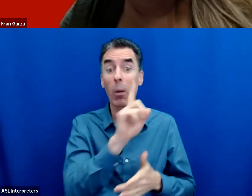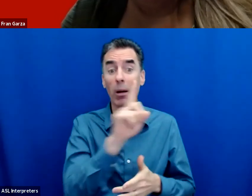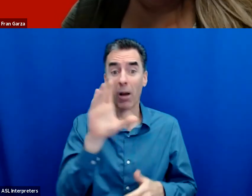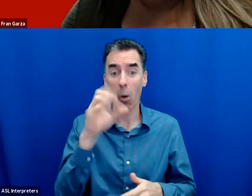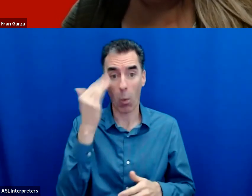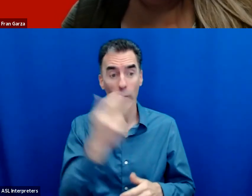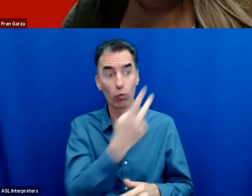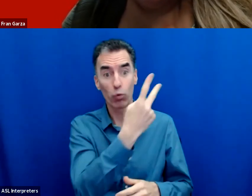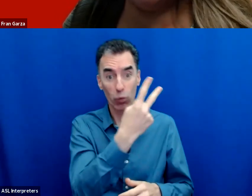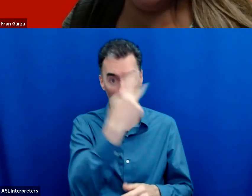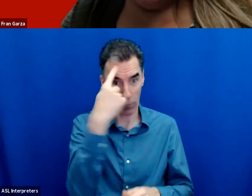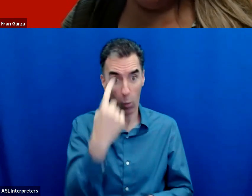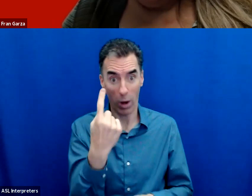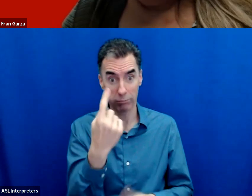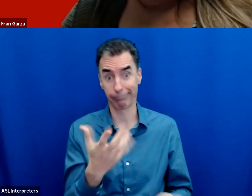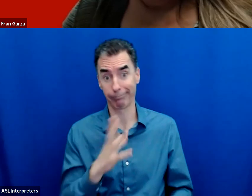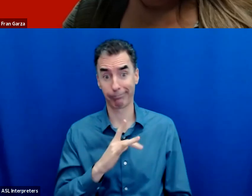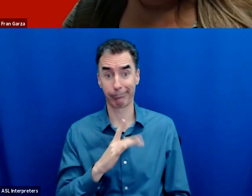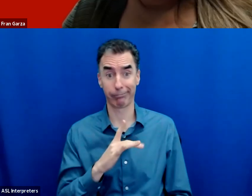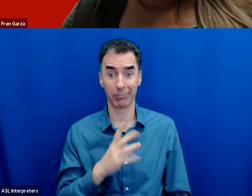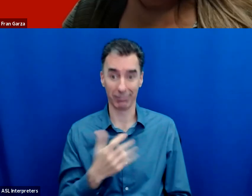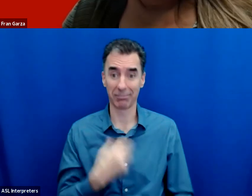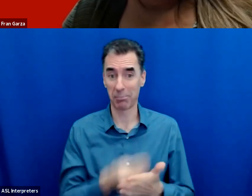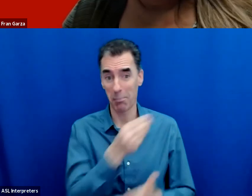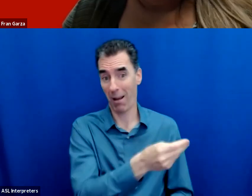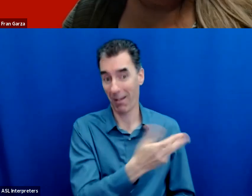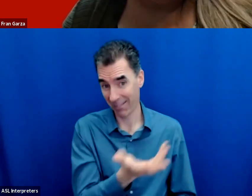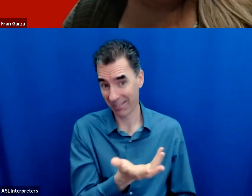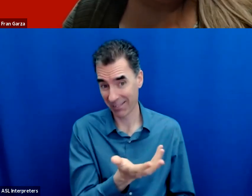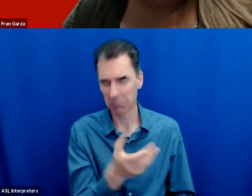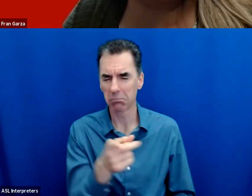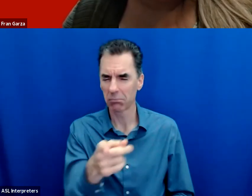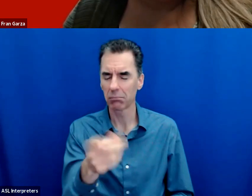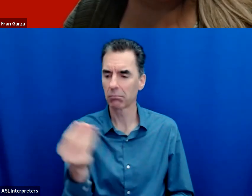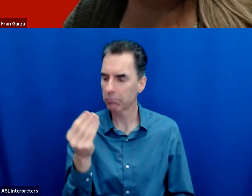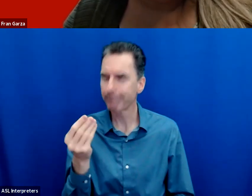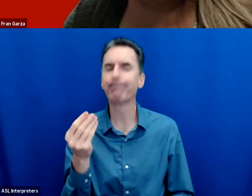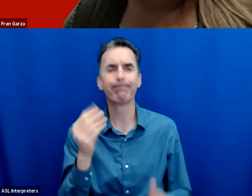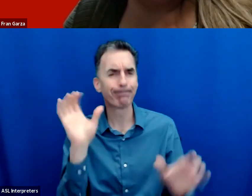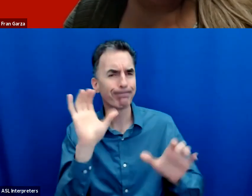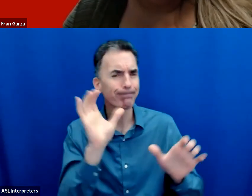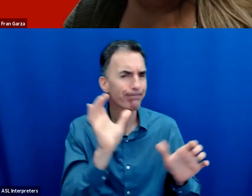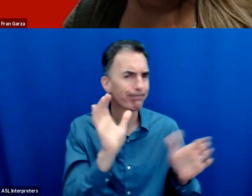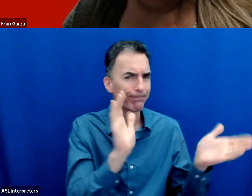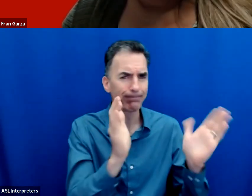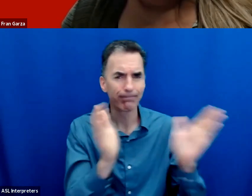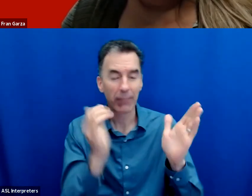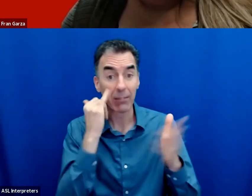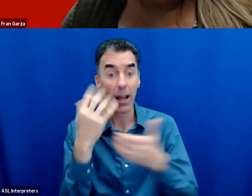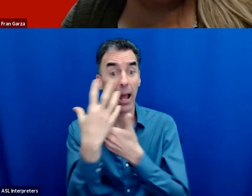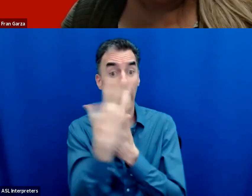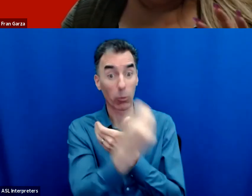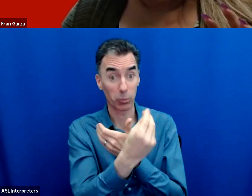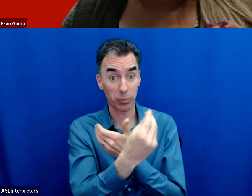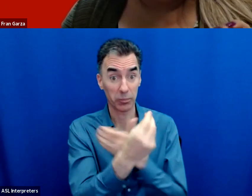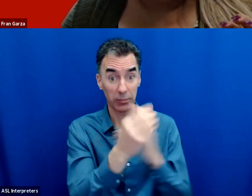So I couldn't go bad there. But definitely, you know, do your shopping. If you happen to use out of network,